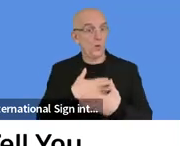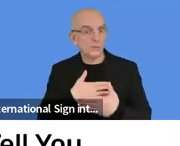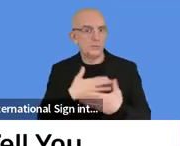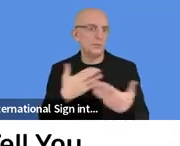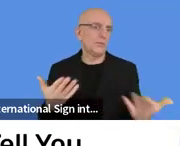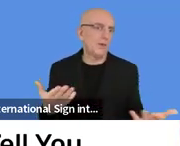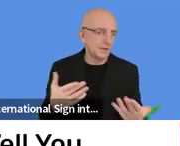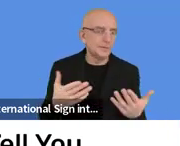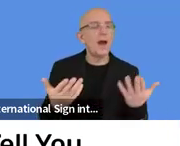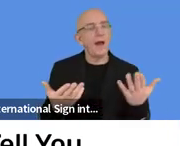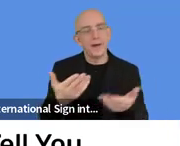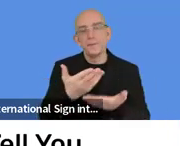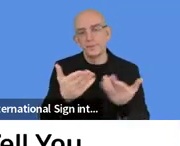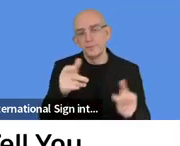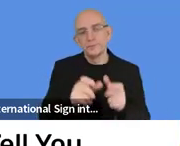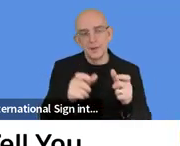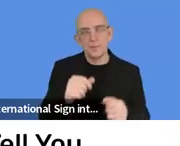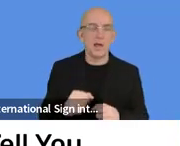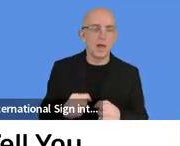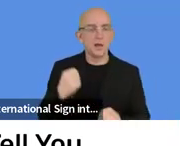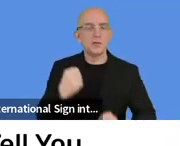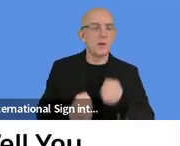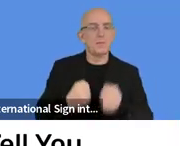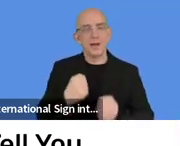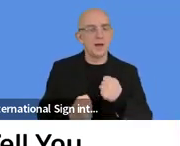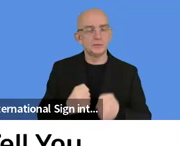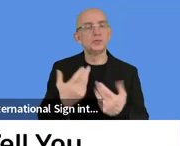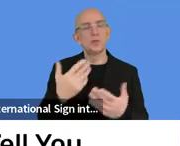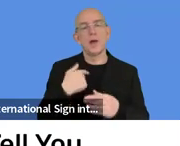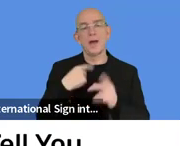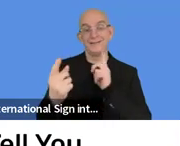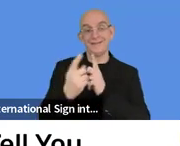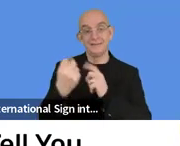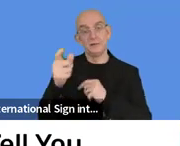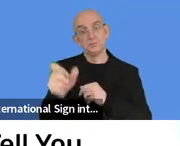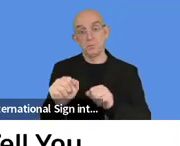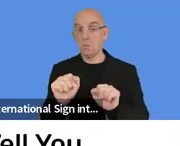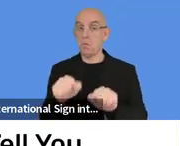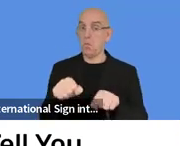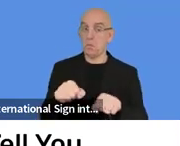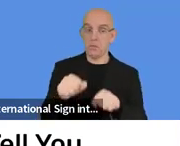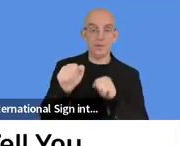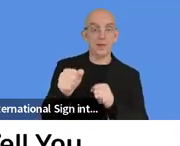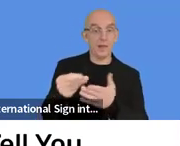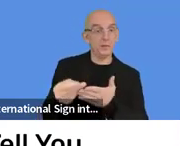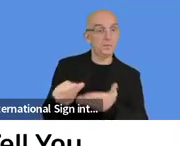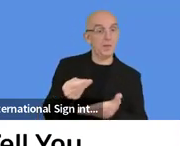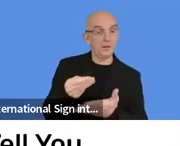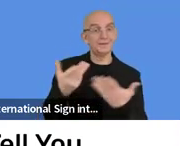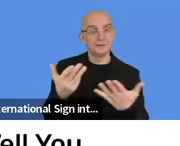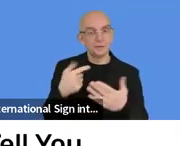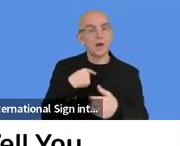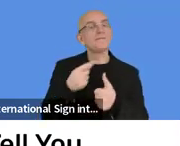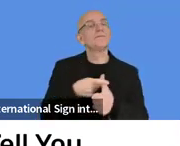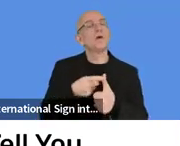them talking about their work. Because they can't complain to their boss. They can't complain to their team. They